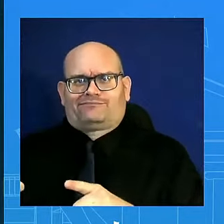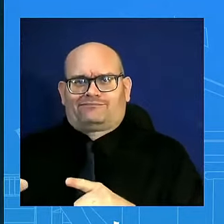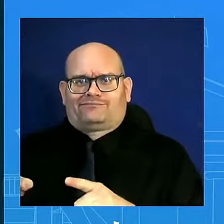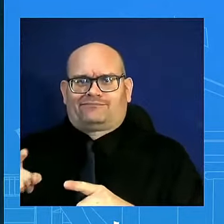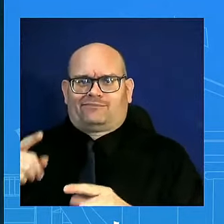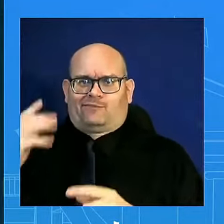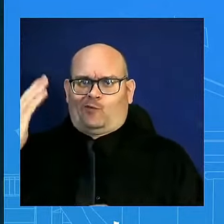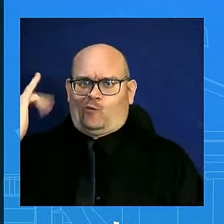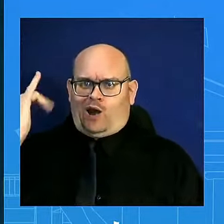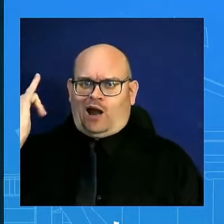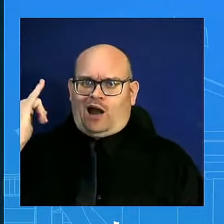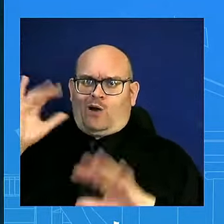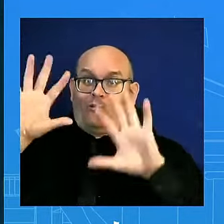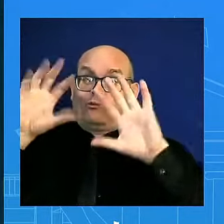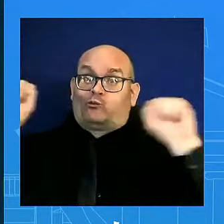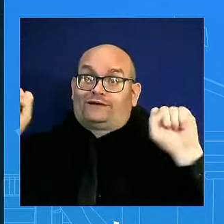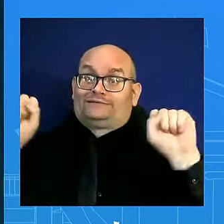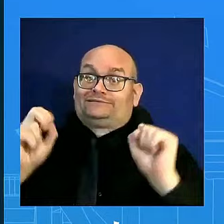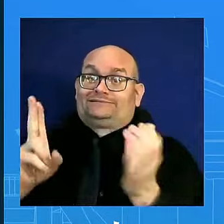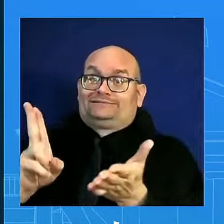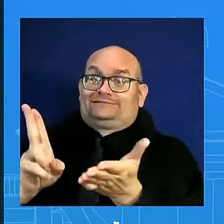one, signed that executive action.